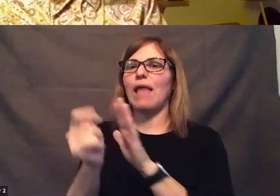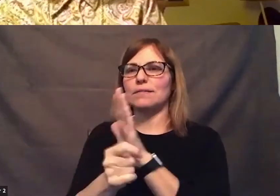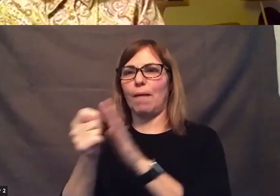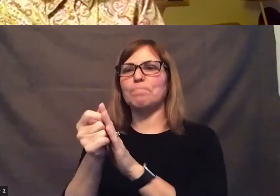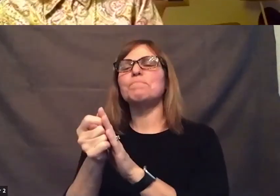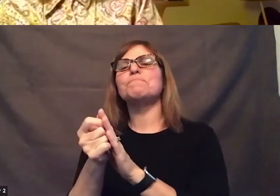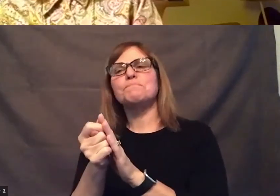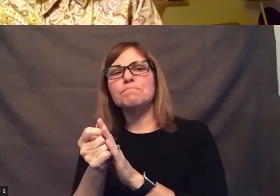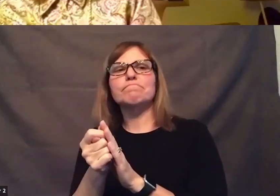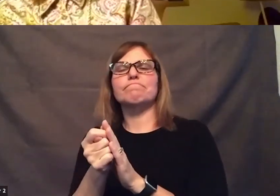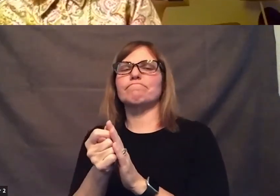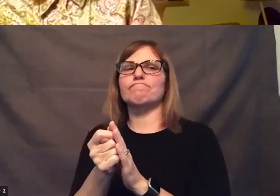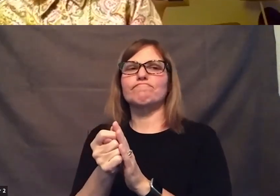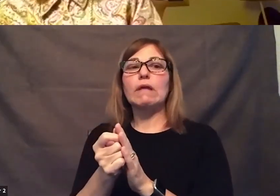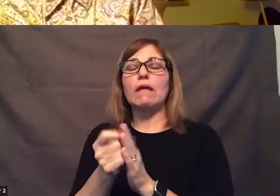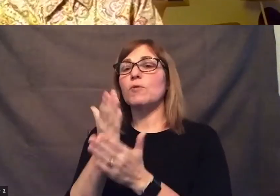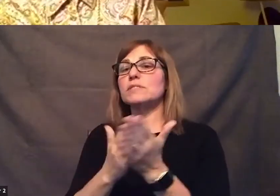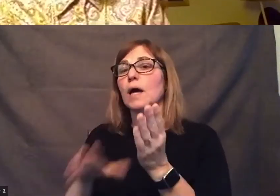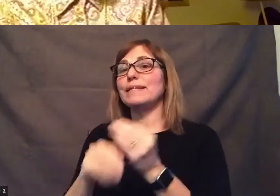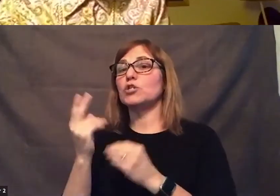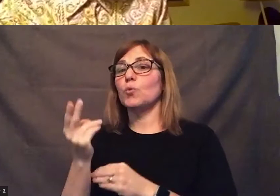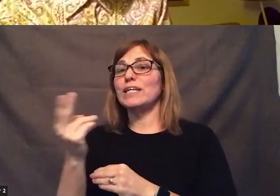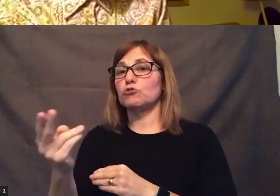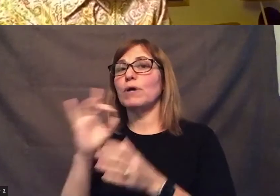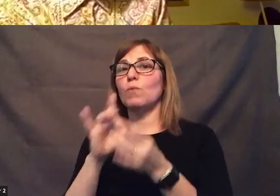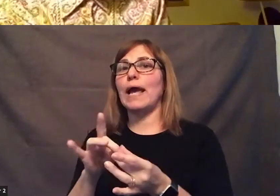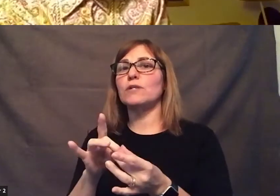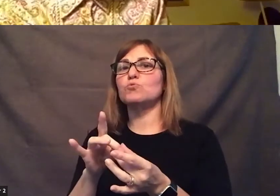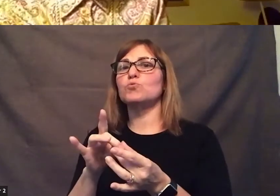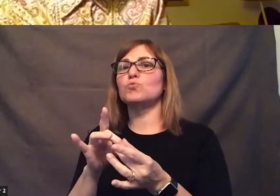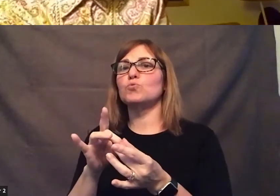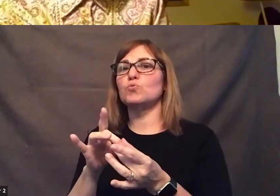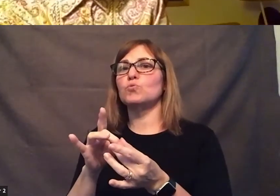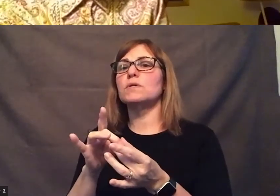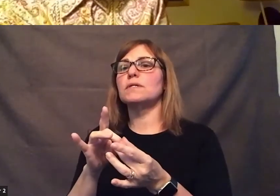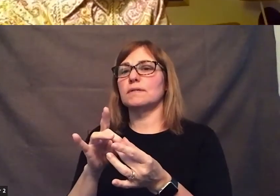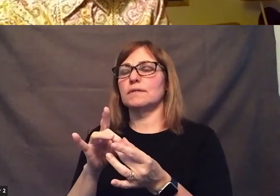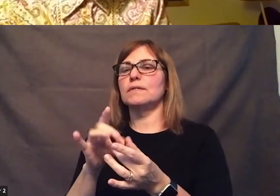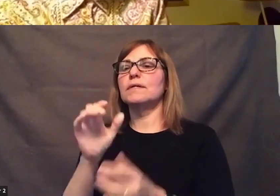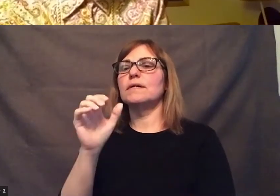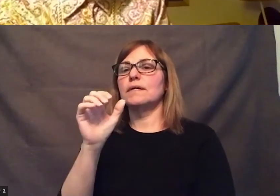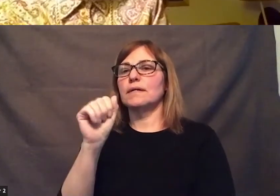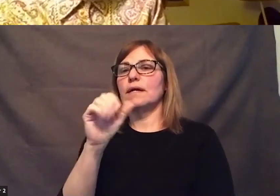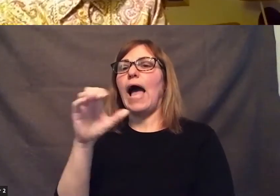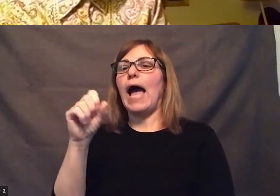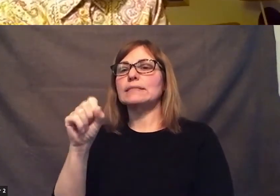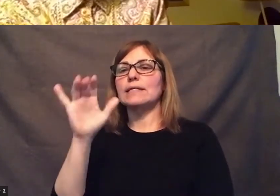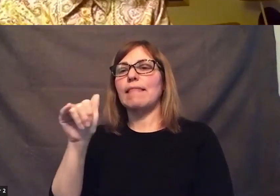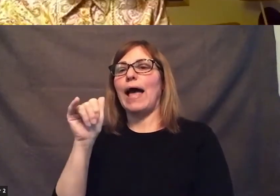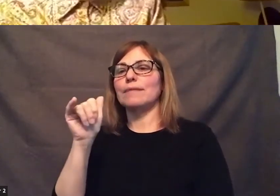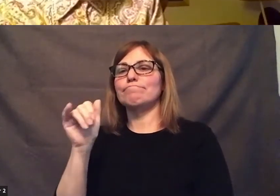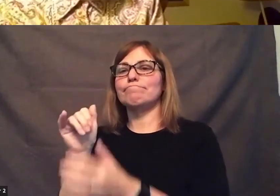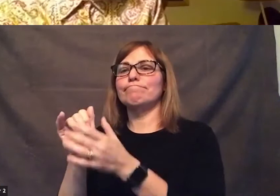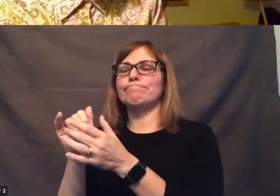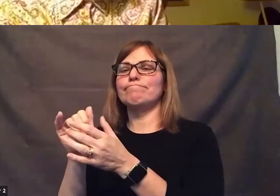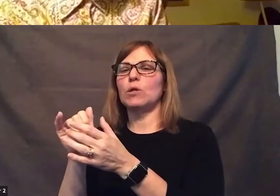There is some additional history, though, about access that coalesces with the taxi companies. So let me give